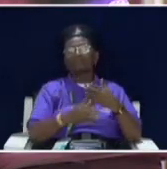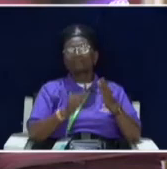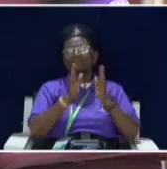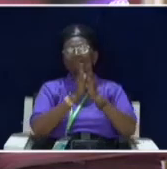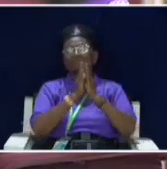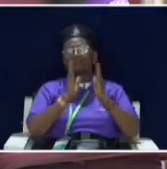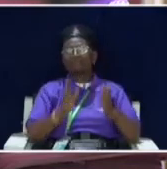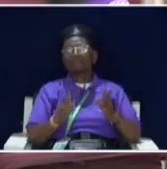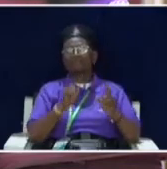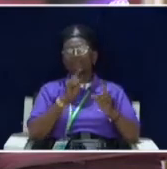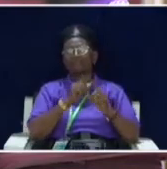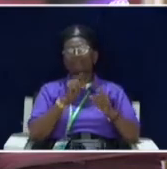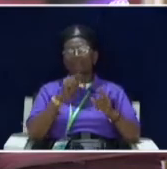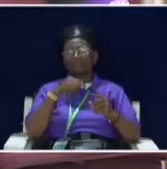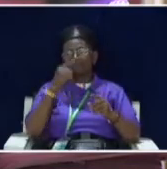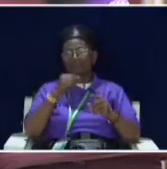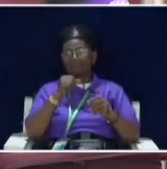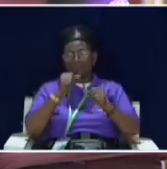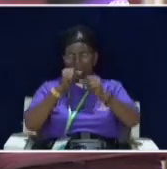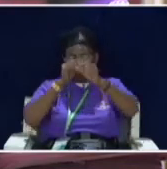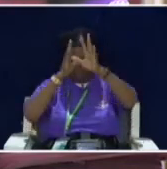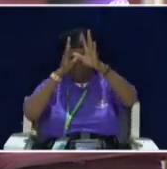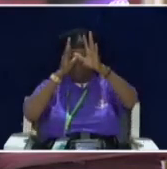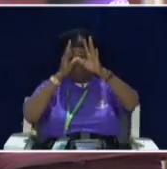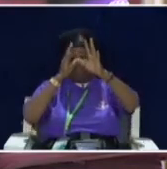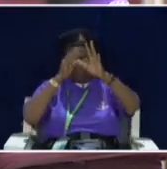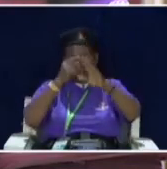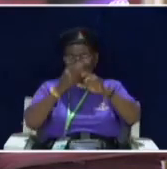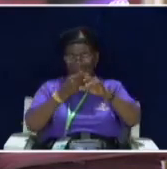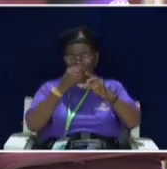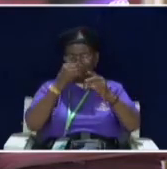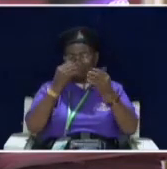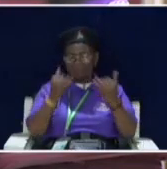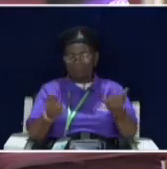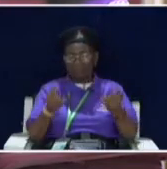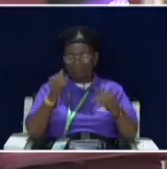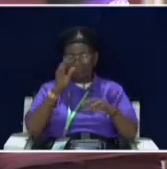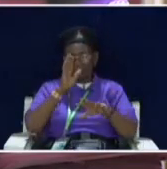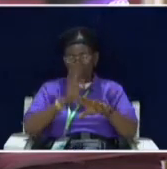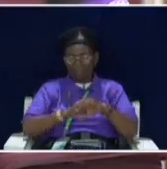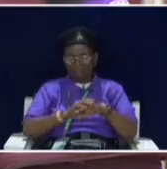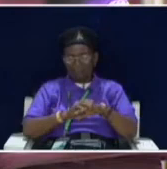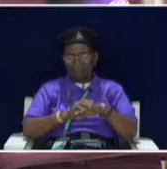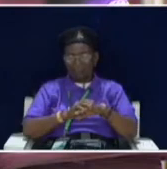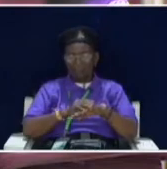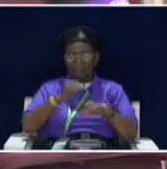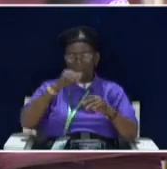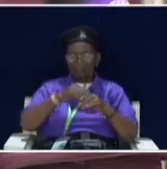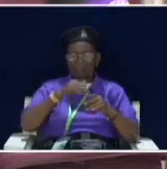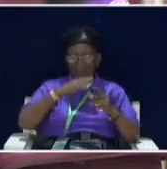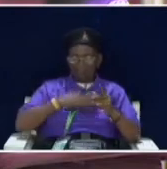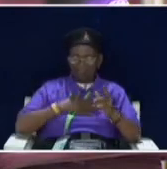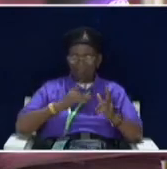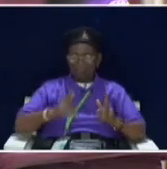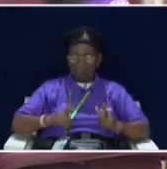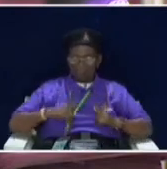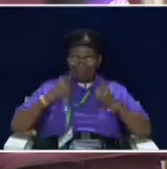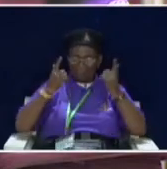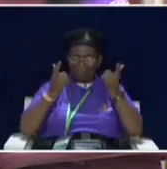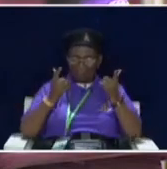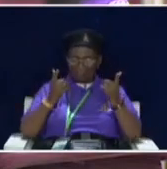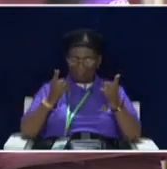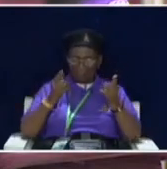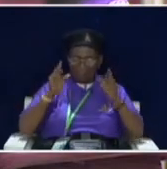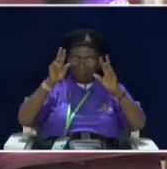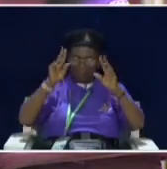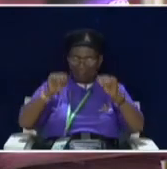said, Father, from now on, that is to say, Lord, in my life, me,